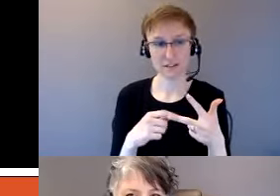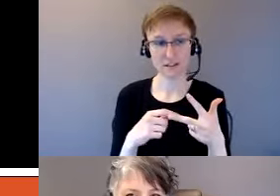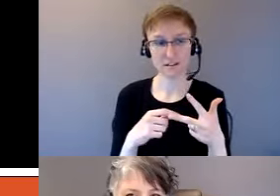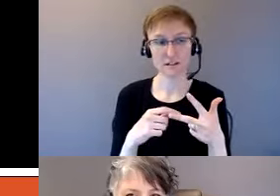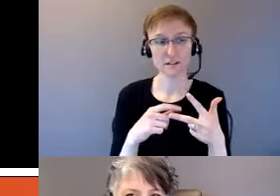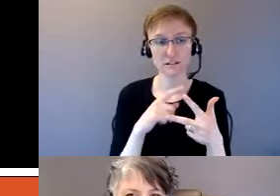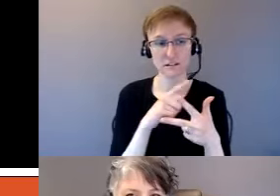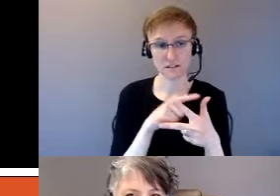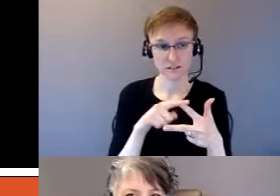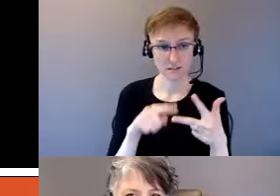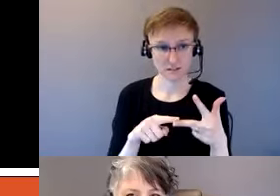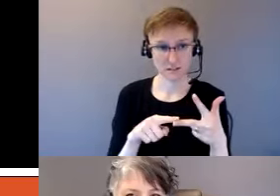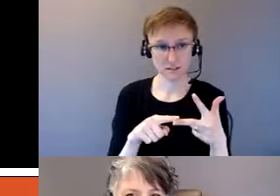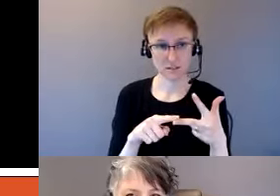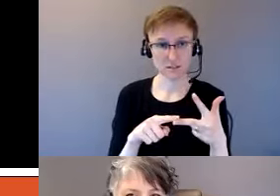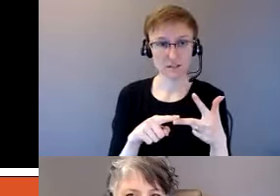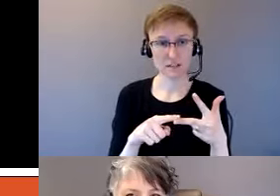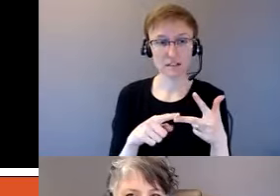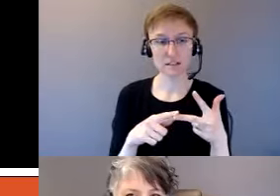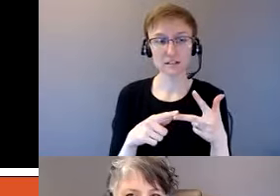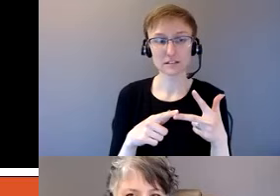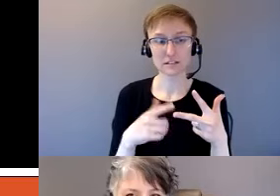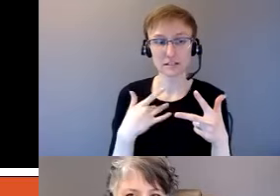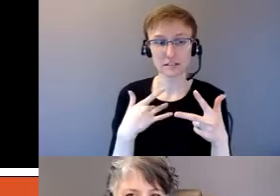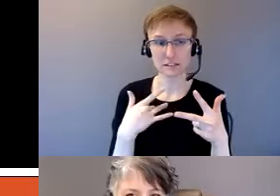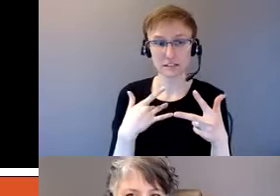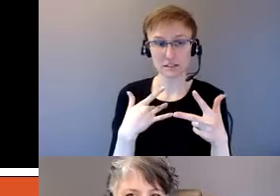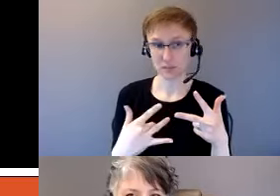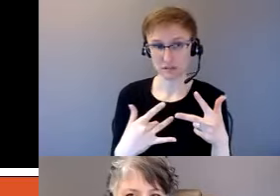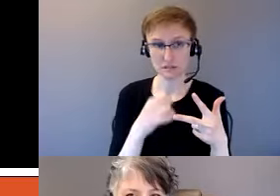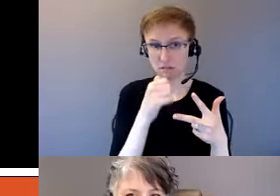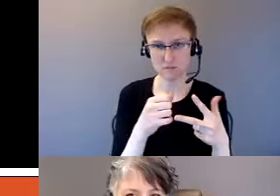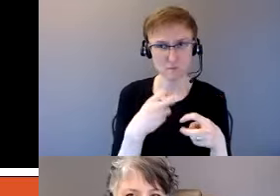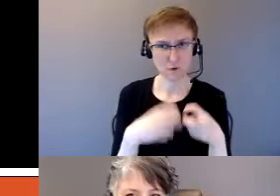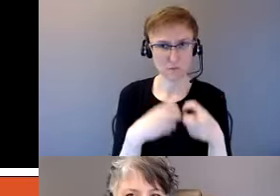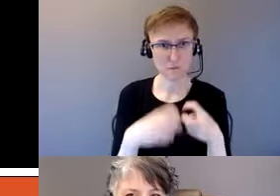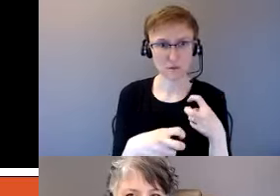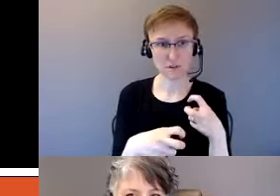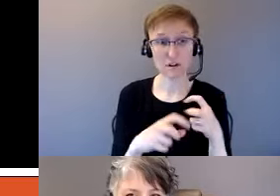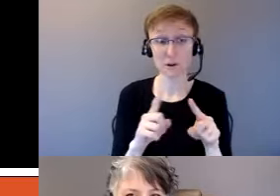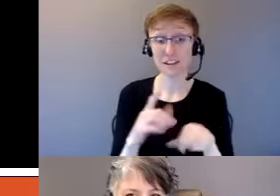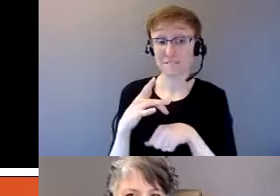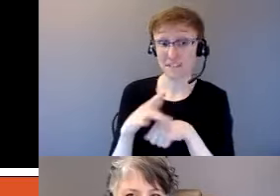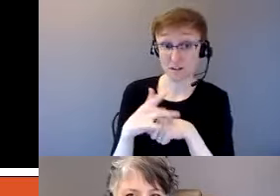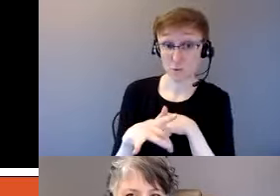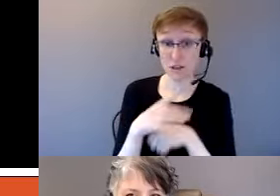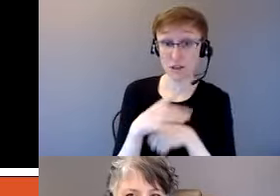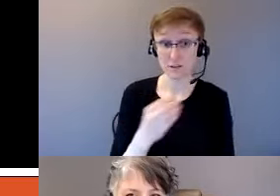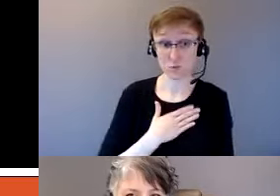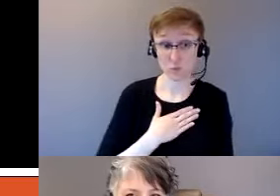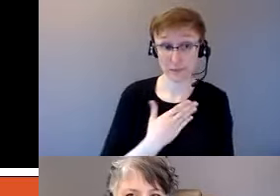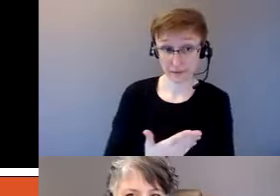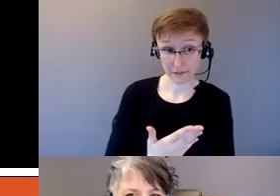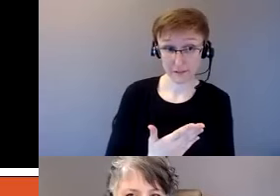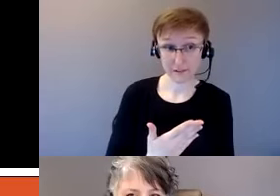and willingness is a big piece of what we do around making sure we are educating the substitute decision makers around their